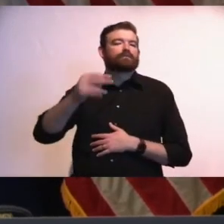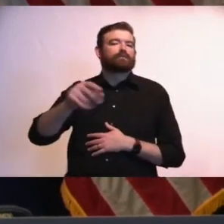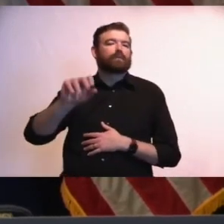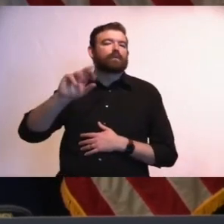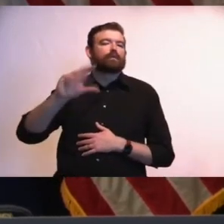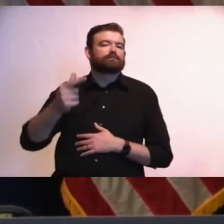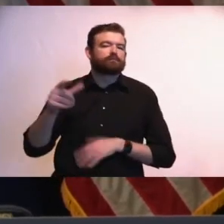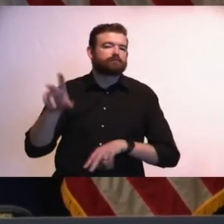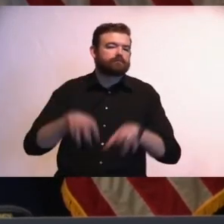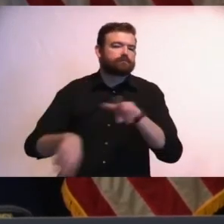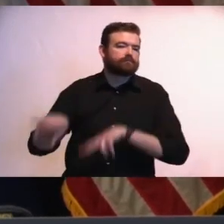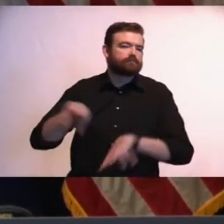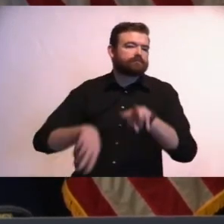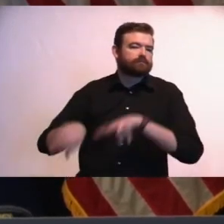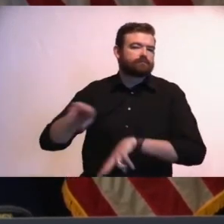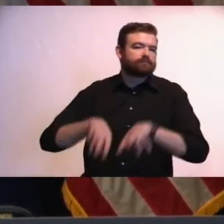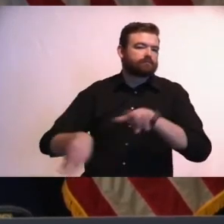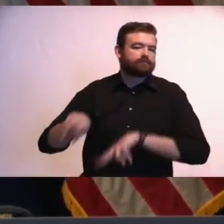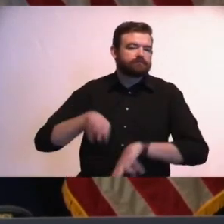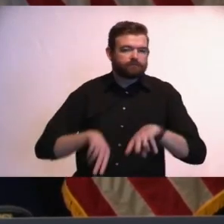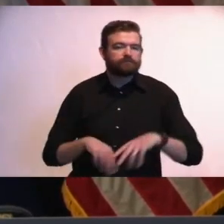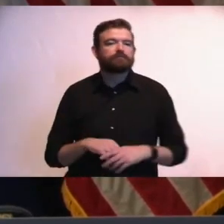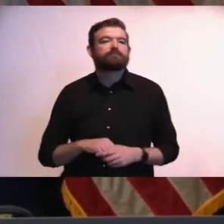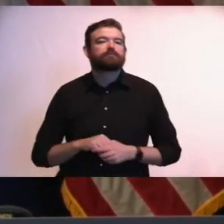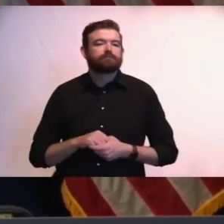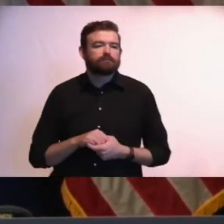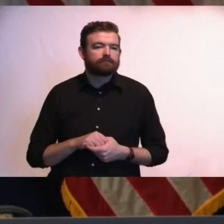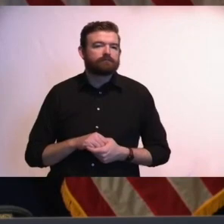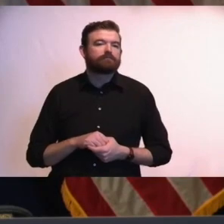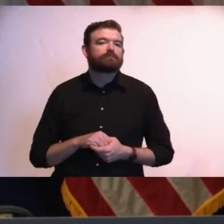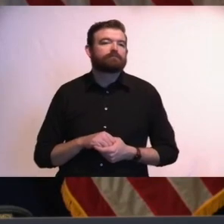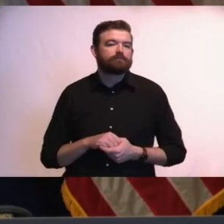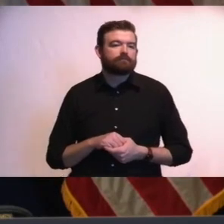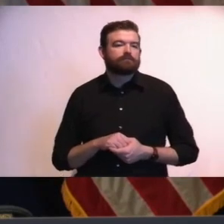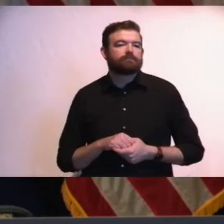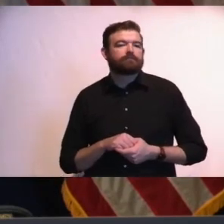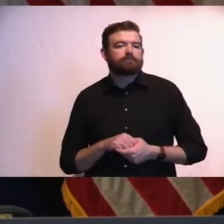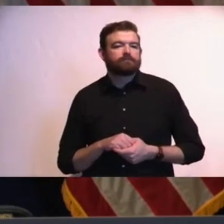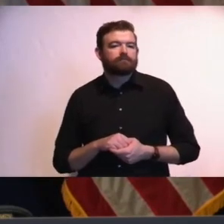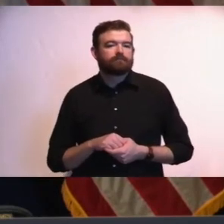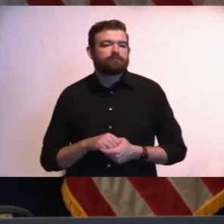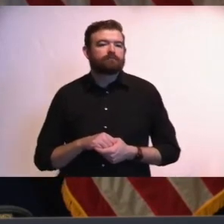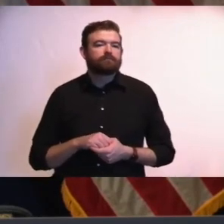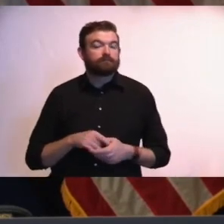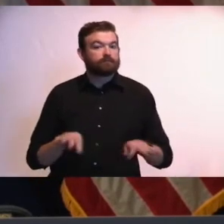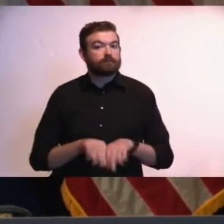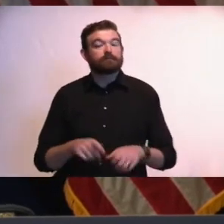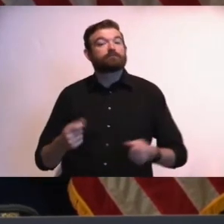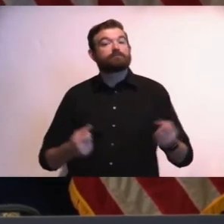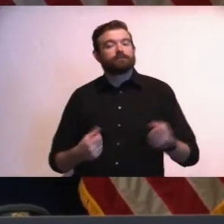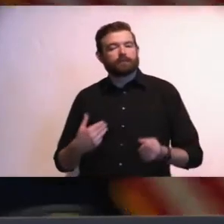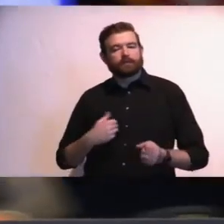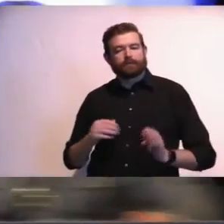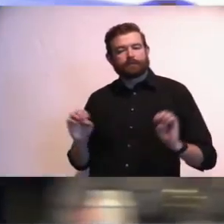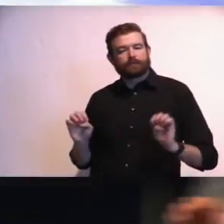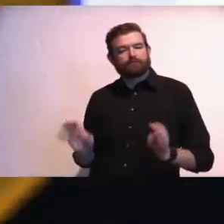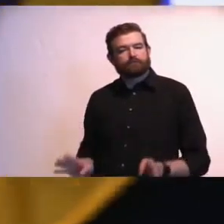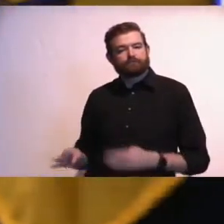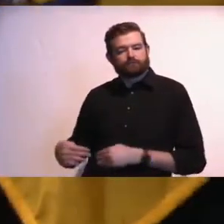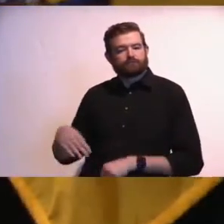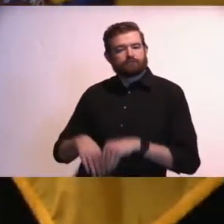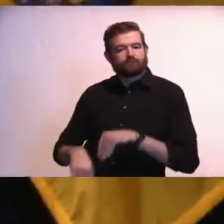511nj.org. And again, that emergency kit for your car is a great way to prepare. Thank you for